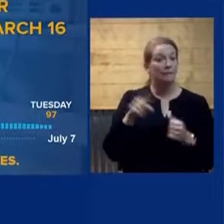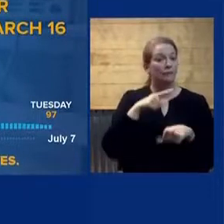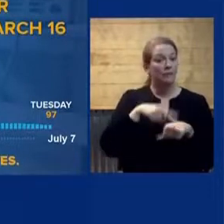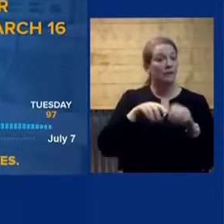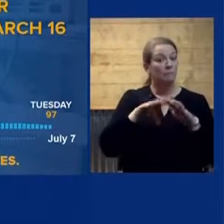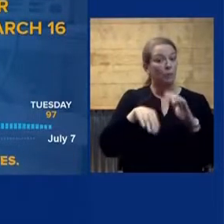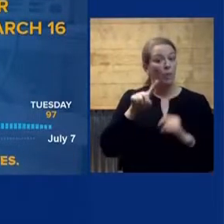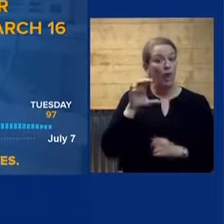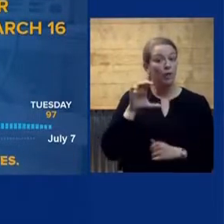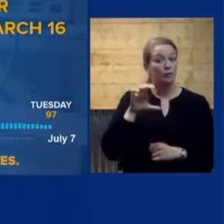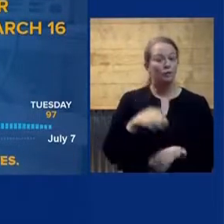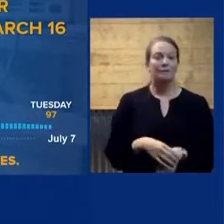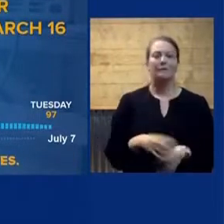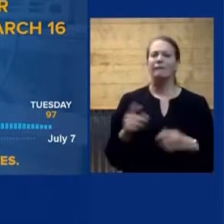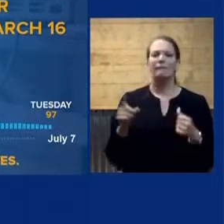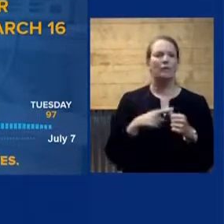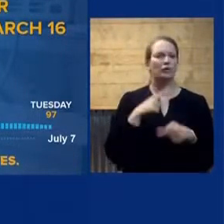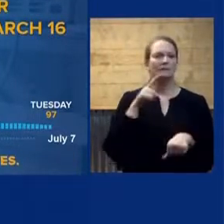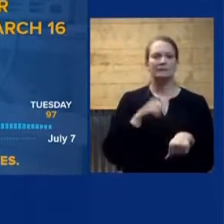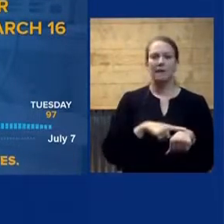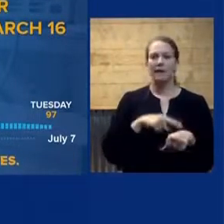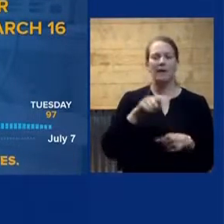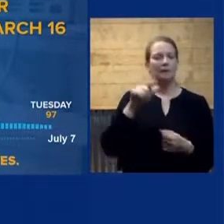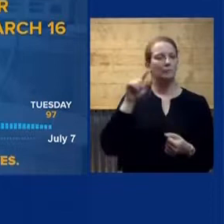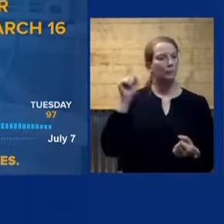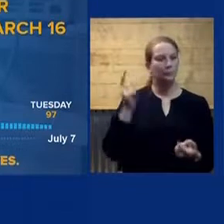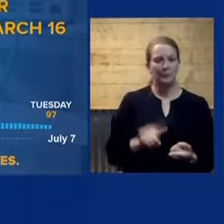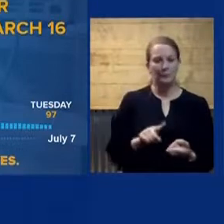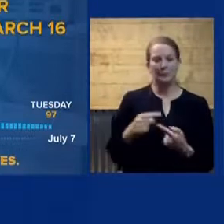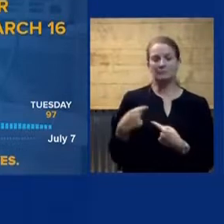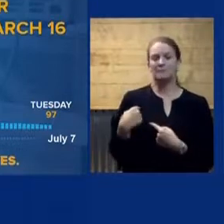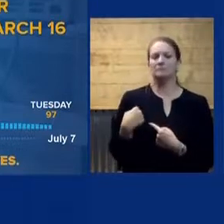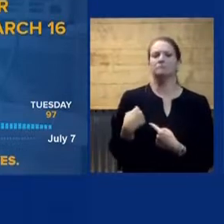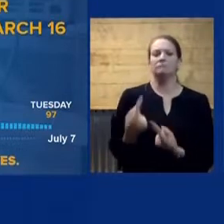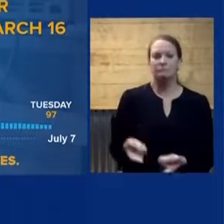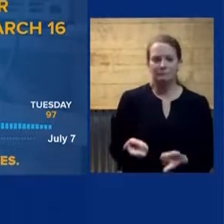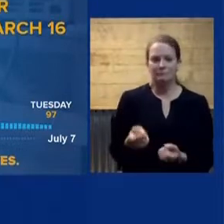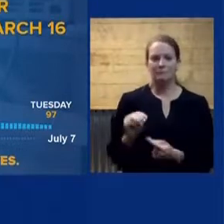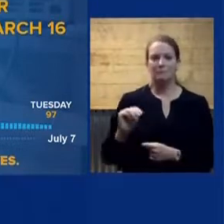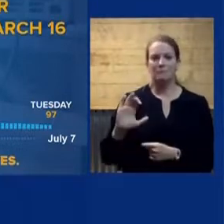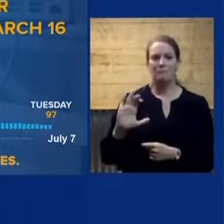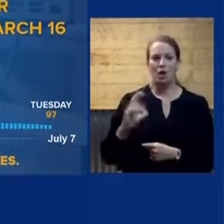first time it's been this low since March 16th.